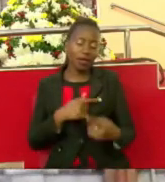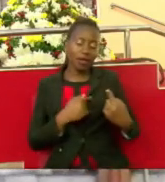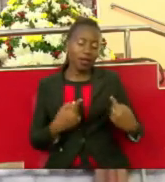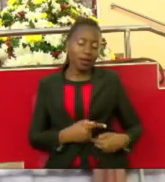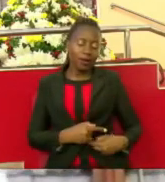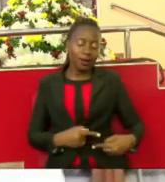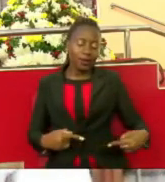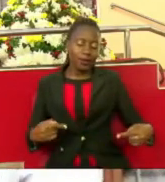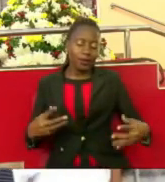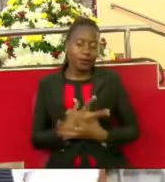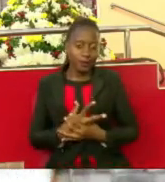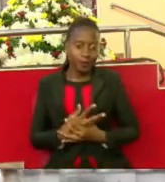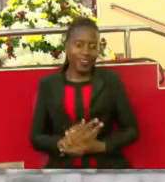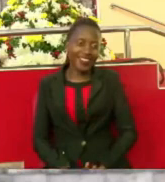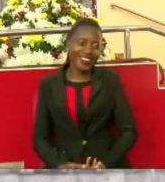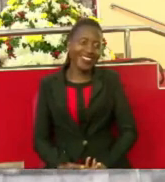them.